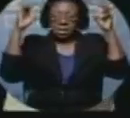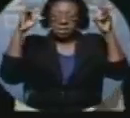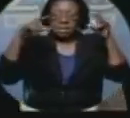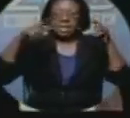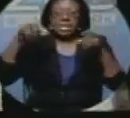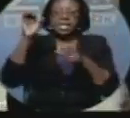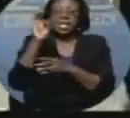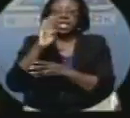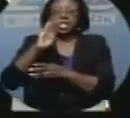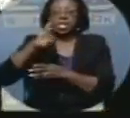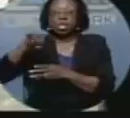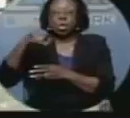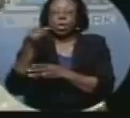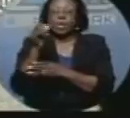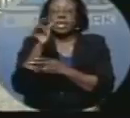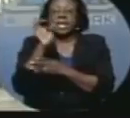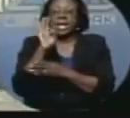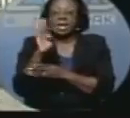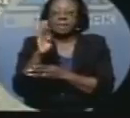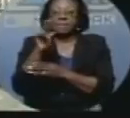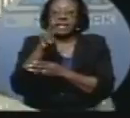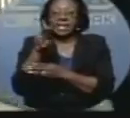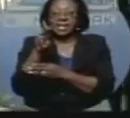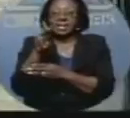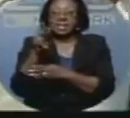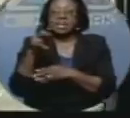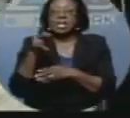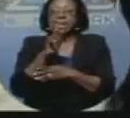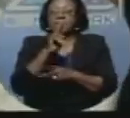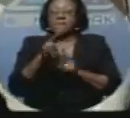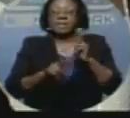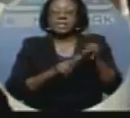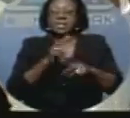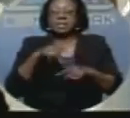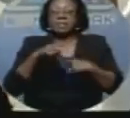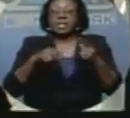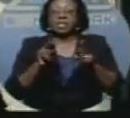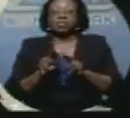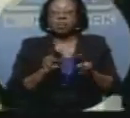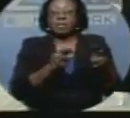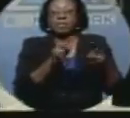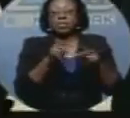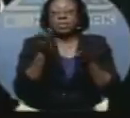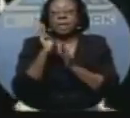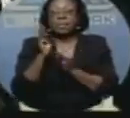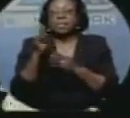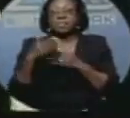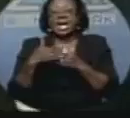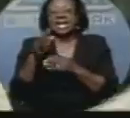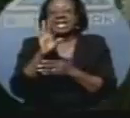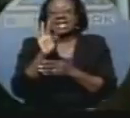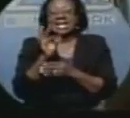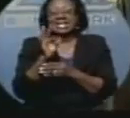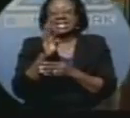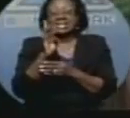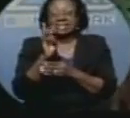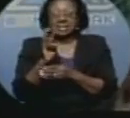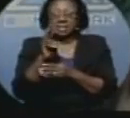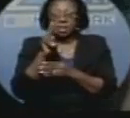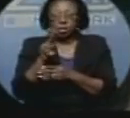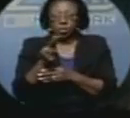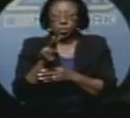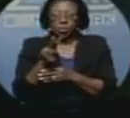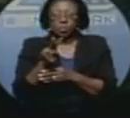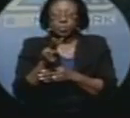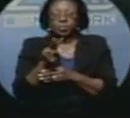John F. Kennedy, visited when he traveled to the Bahamas back in 1962. At that time, the United States was facing the Cuban